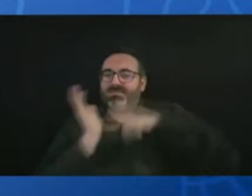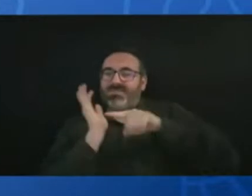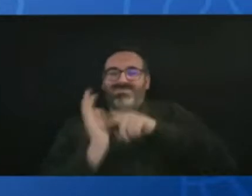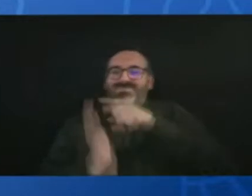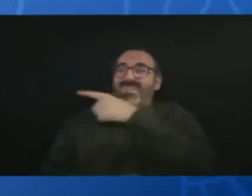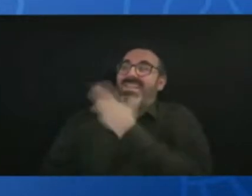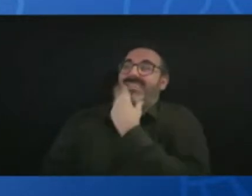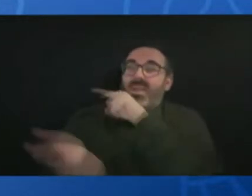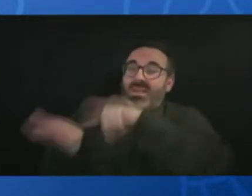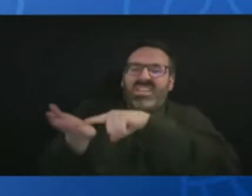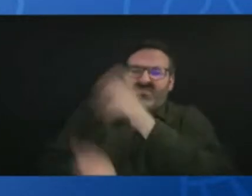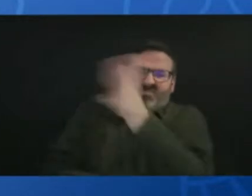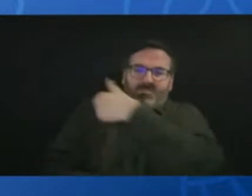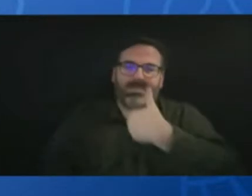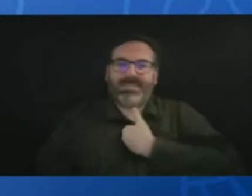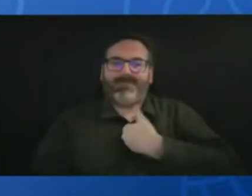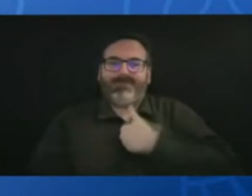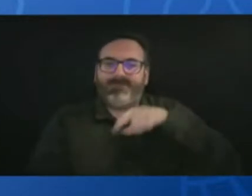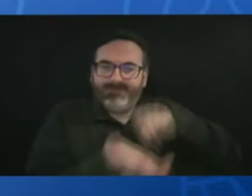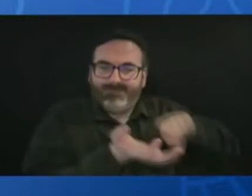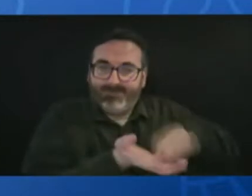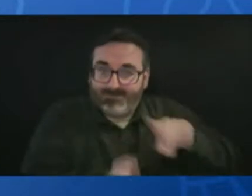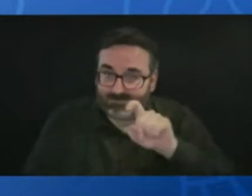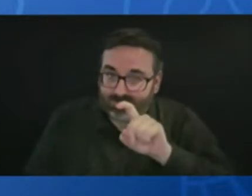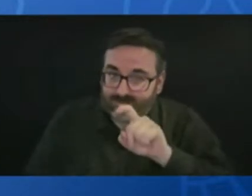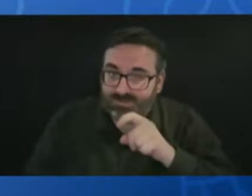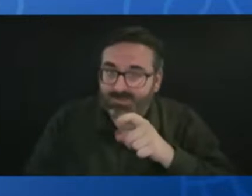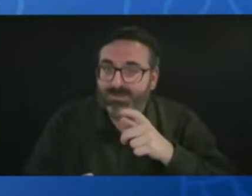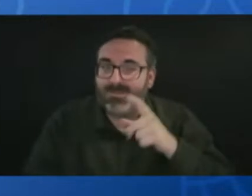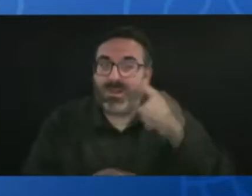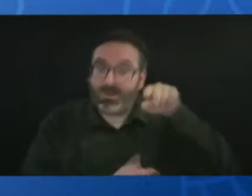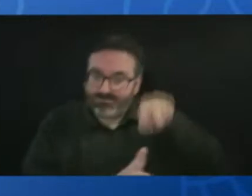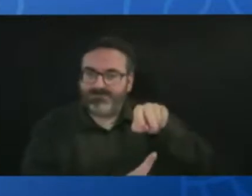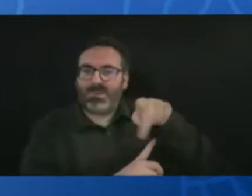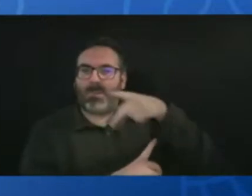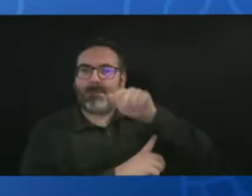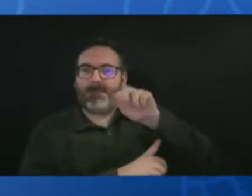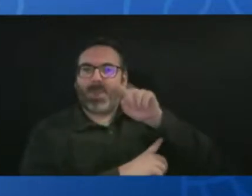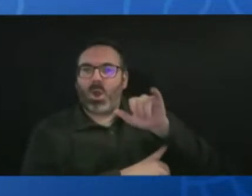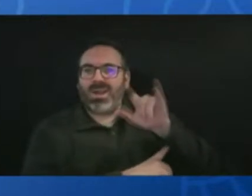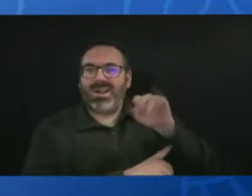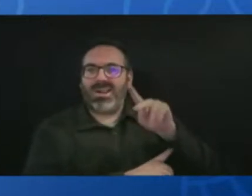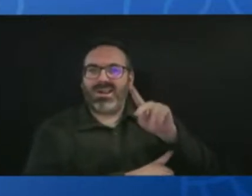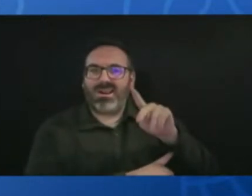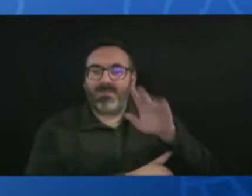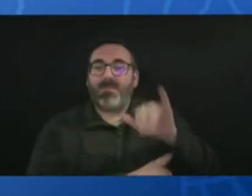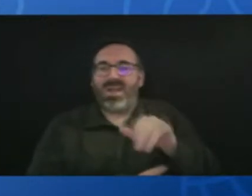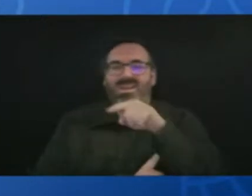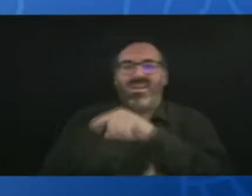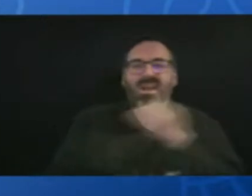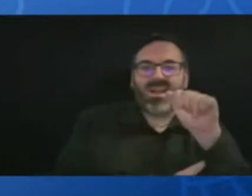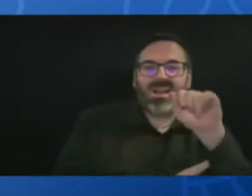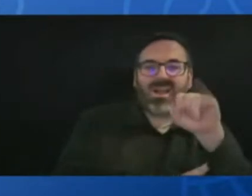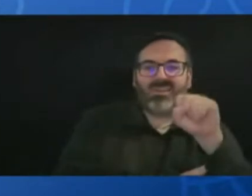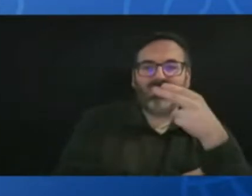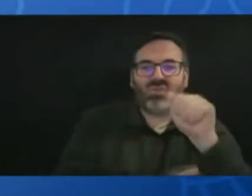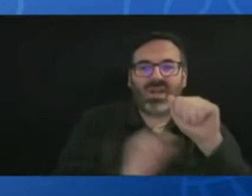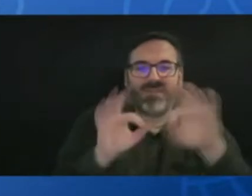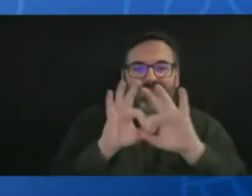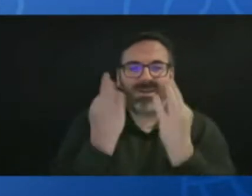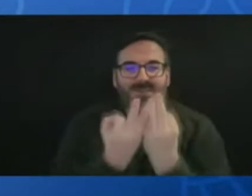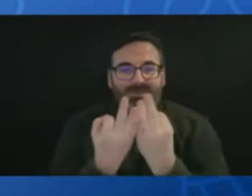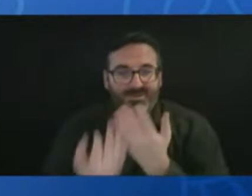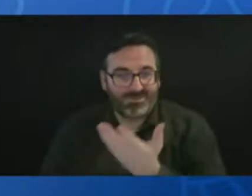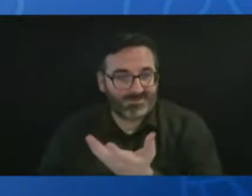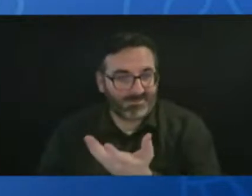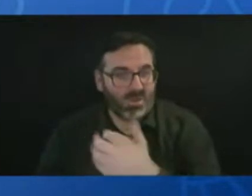her killing as demanded by Ayşenur's family? Again, because of the world we live in, often I have to say we